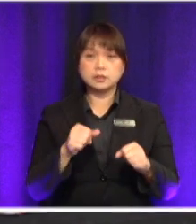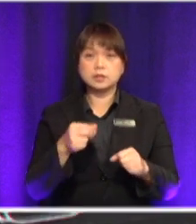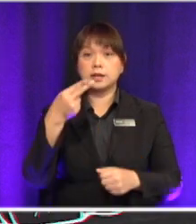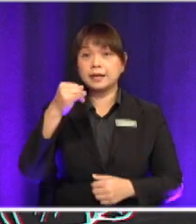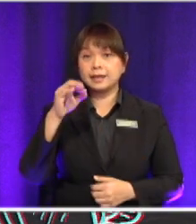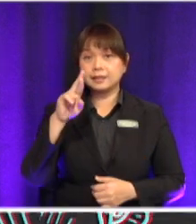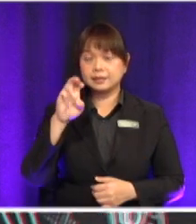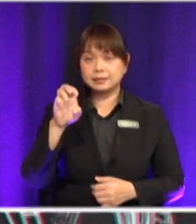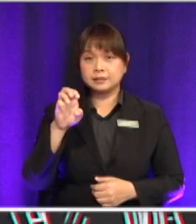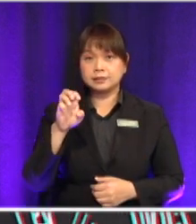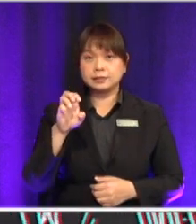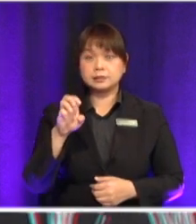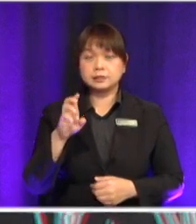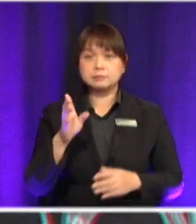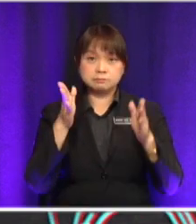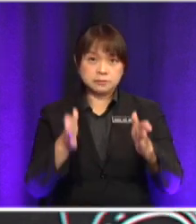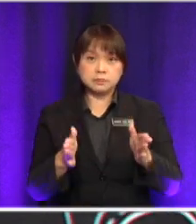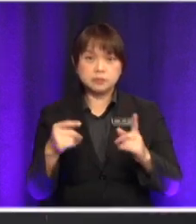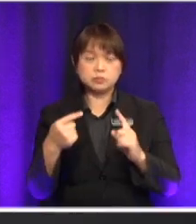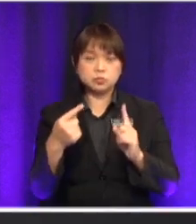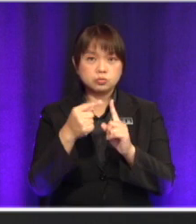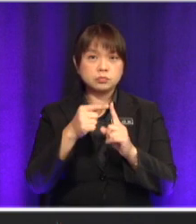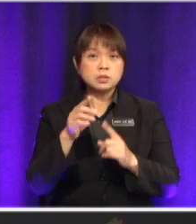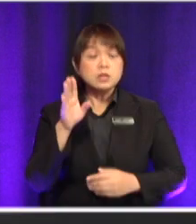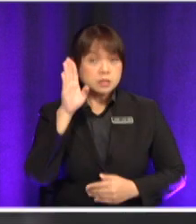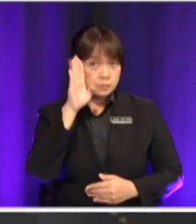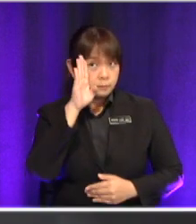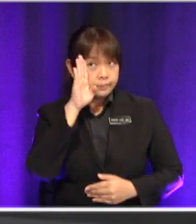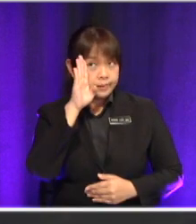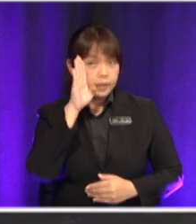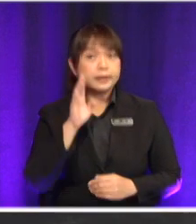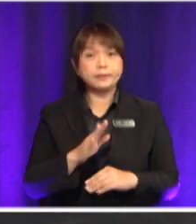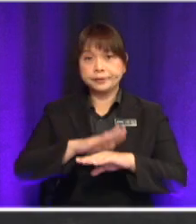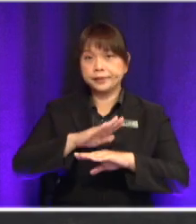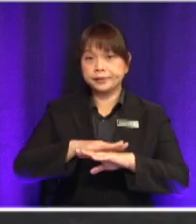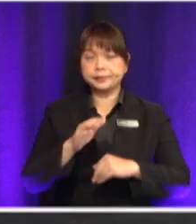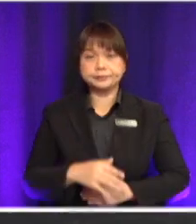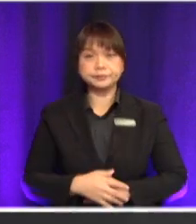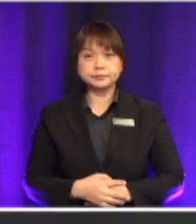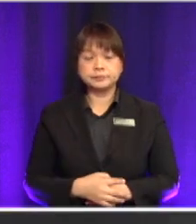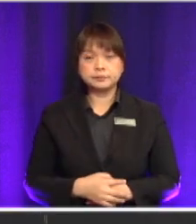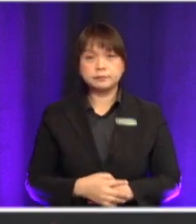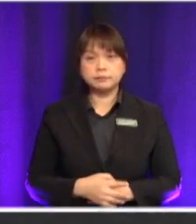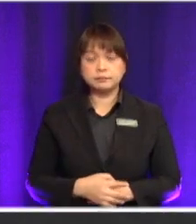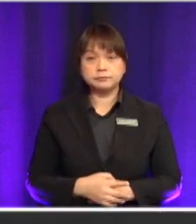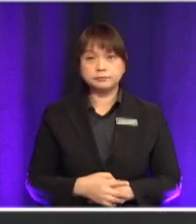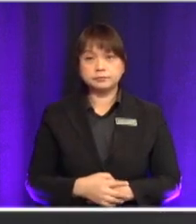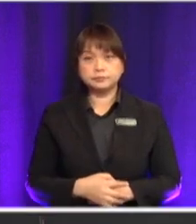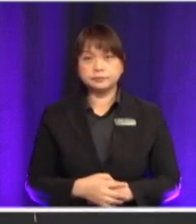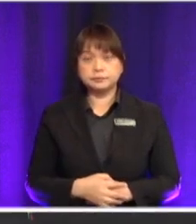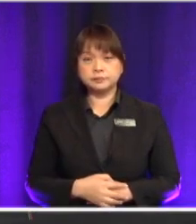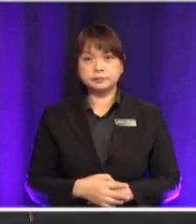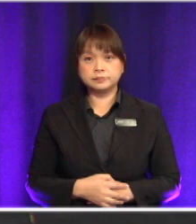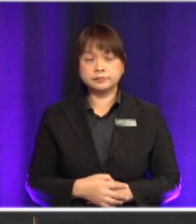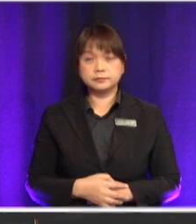people to spy on people that you want to. Wow, that's very, very interesting. The dark